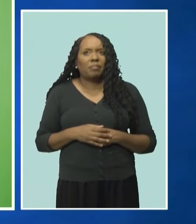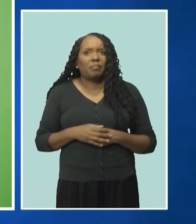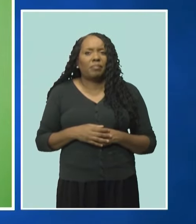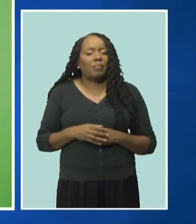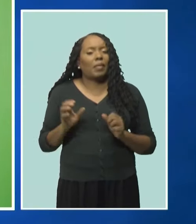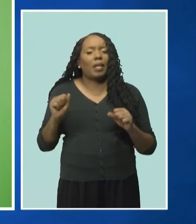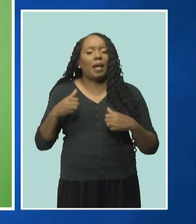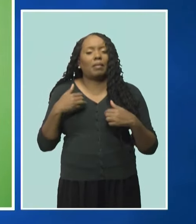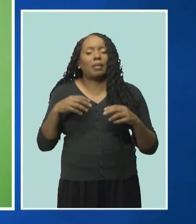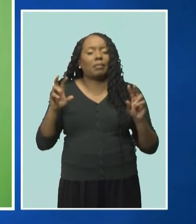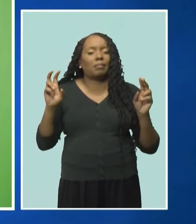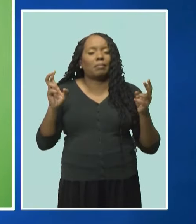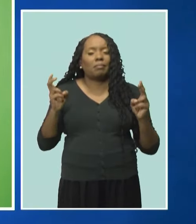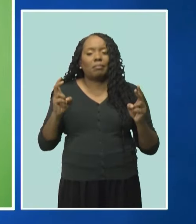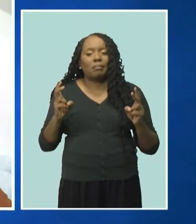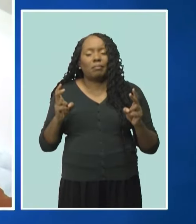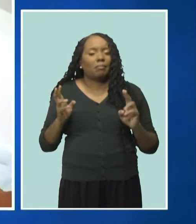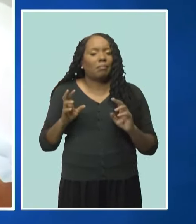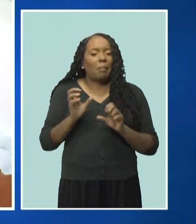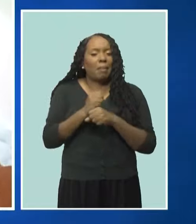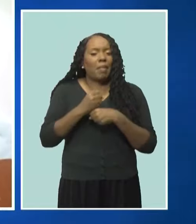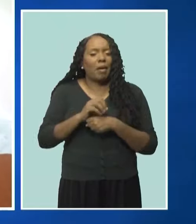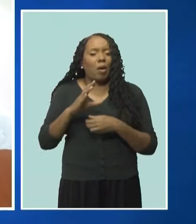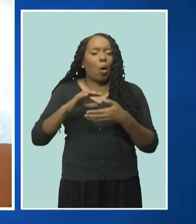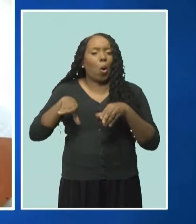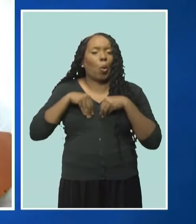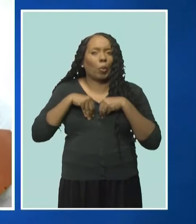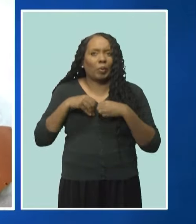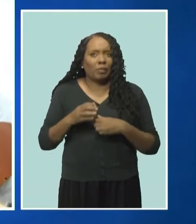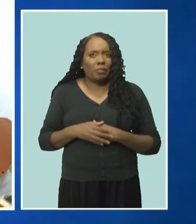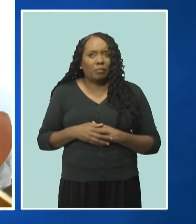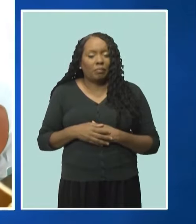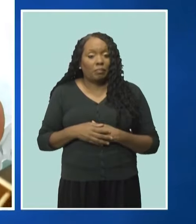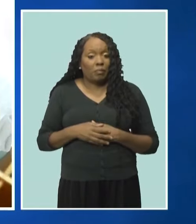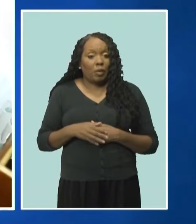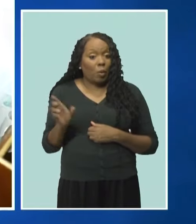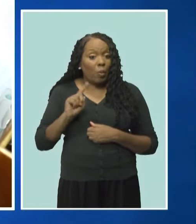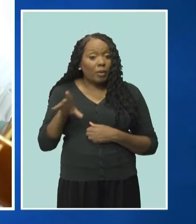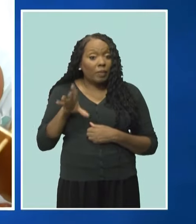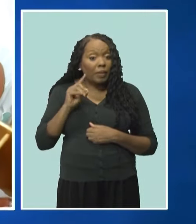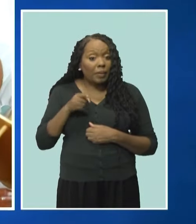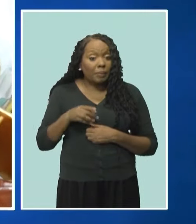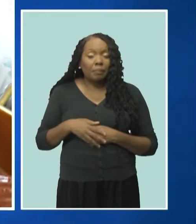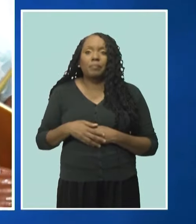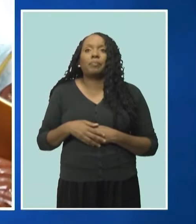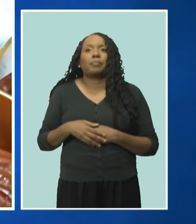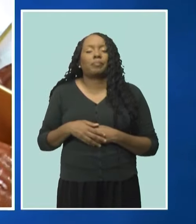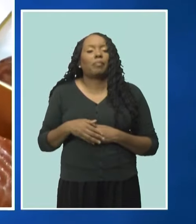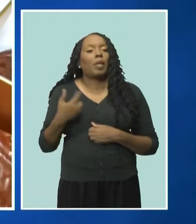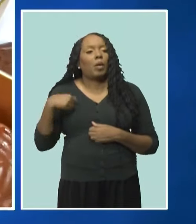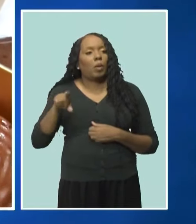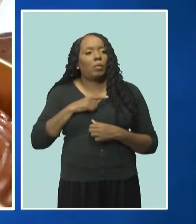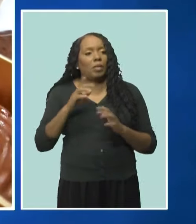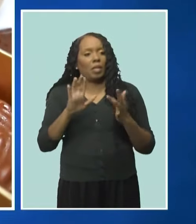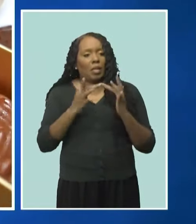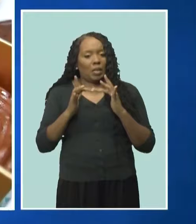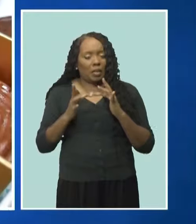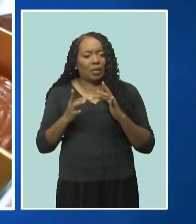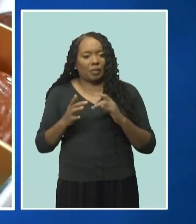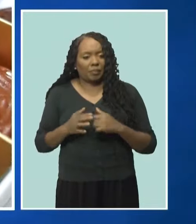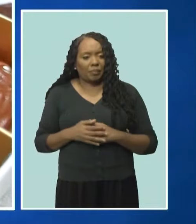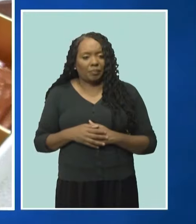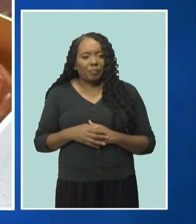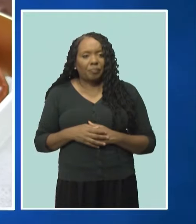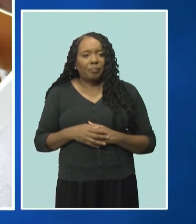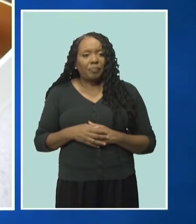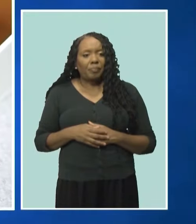build your own chocolate and customize your chocolate. She also said finding them is not difficult. We're an online store in the sense that like